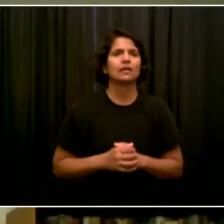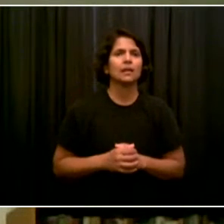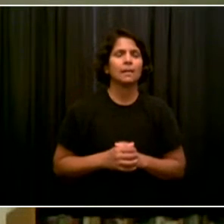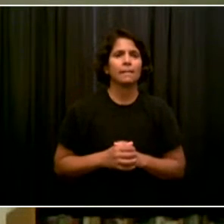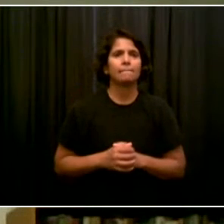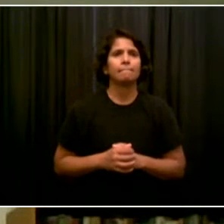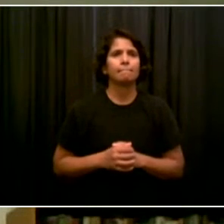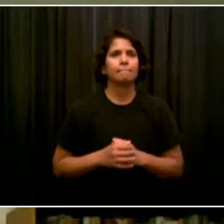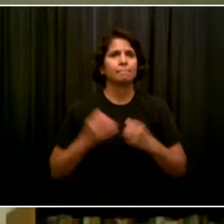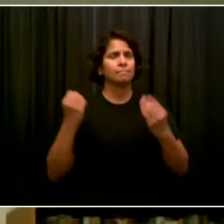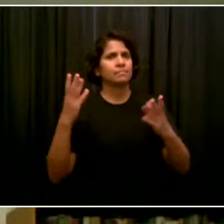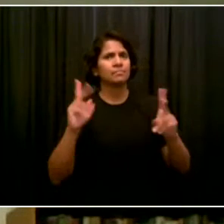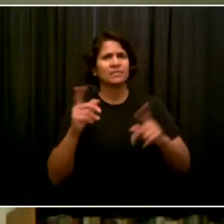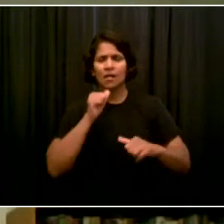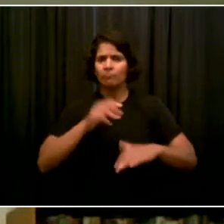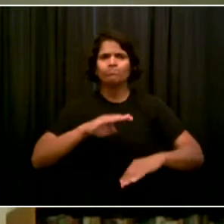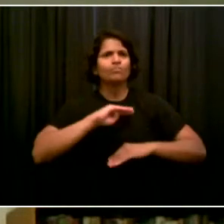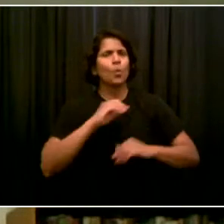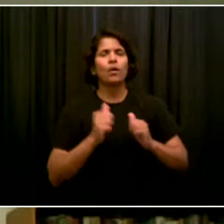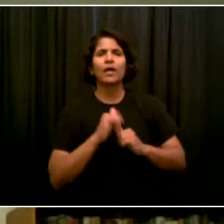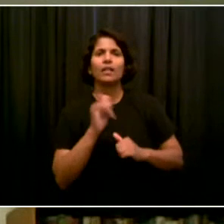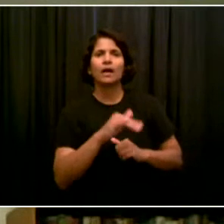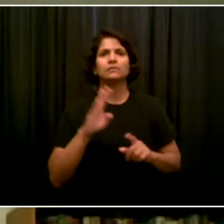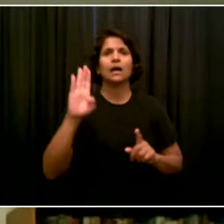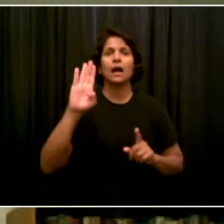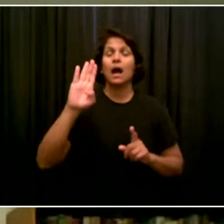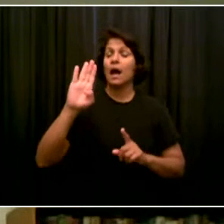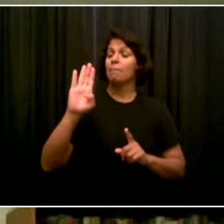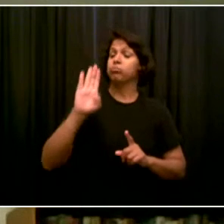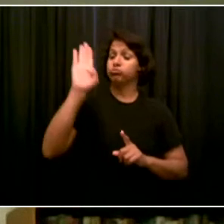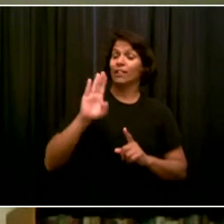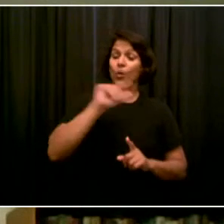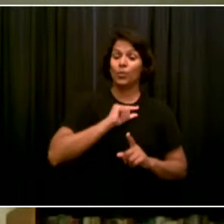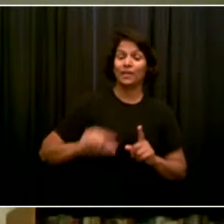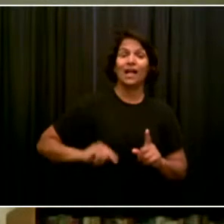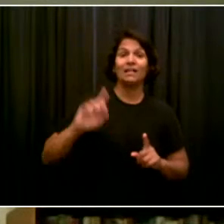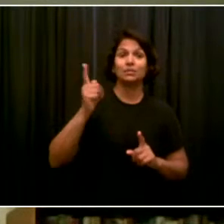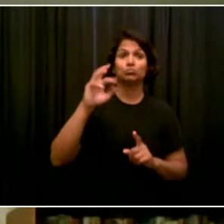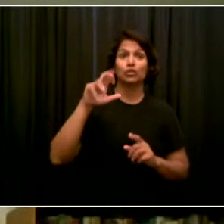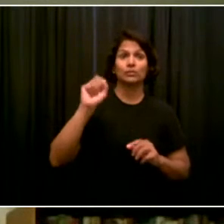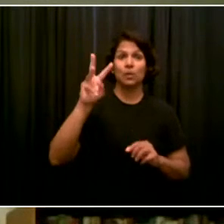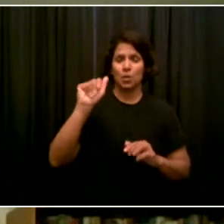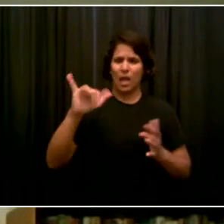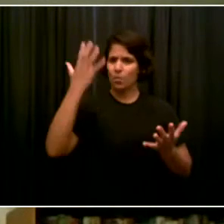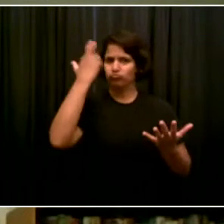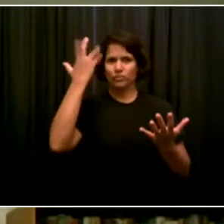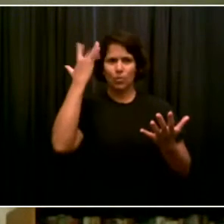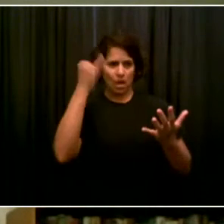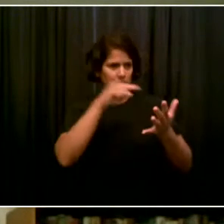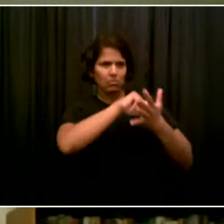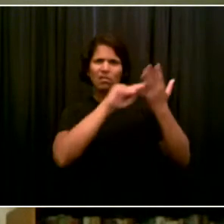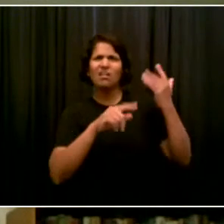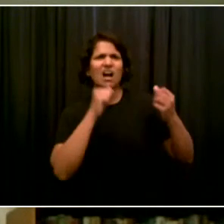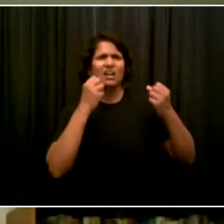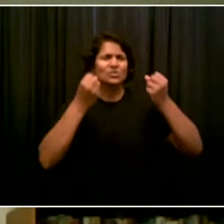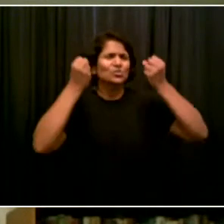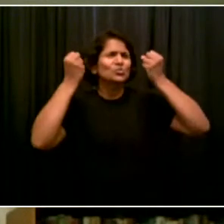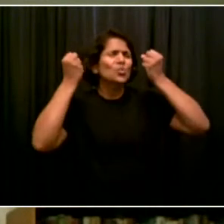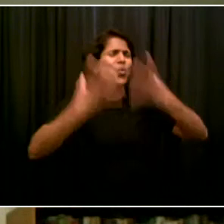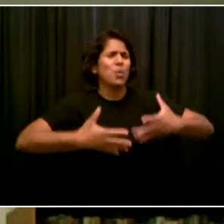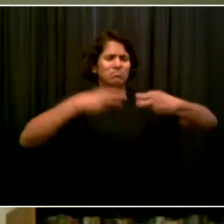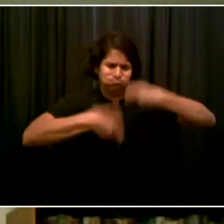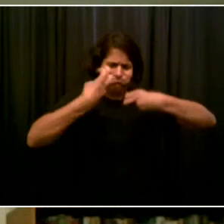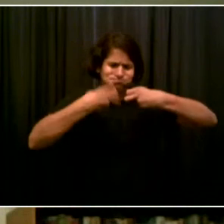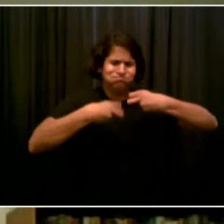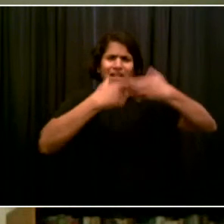it recognizes that our transportation needs are changing dramatically and our transportation options are changing dramatically with new technology, with